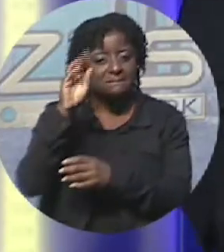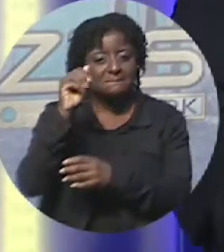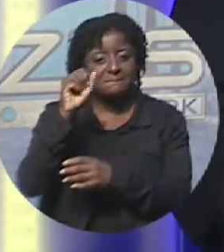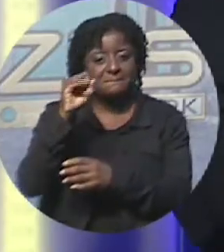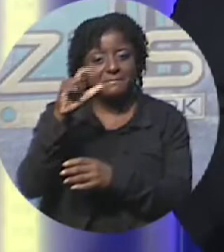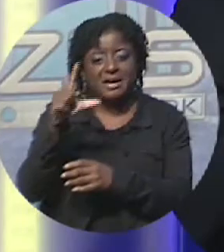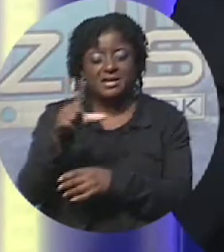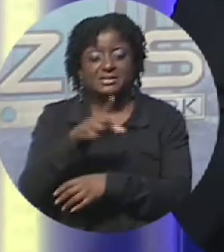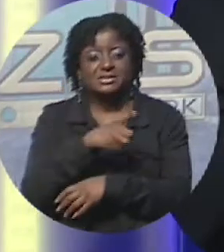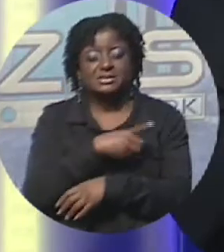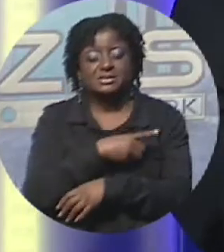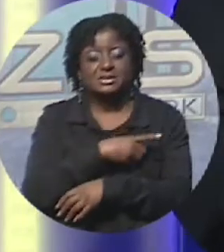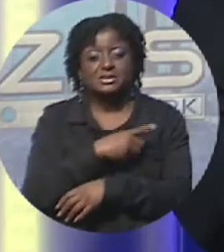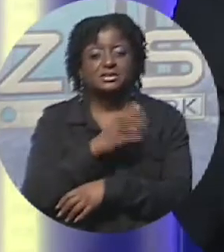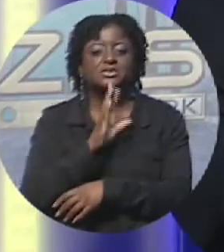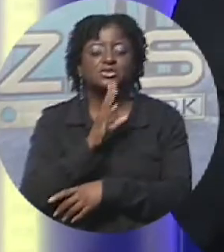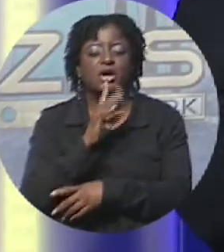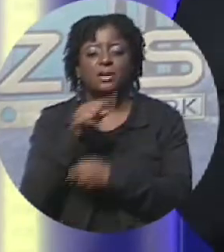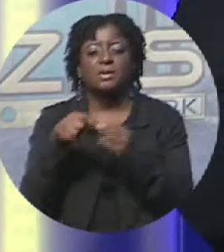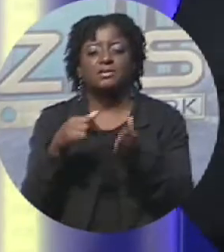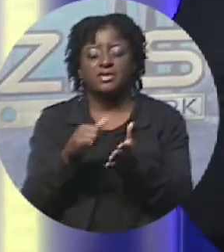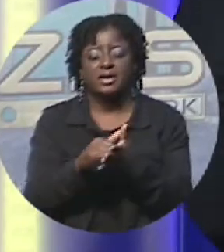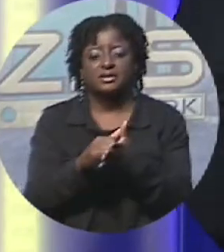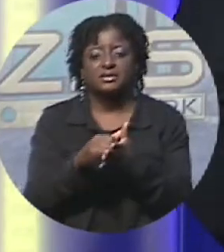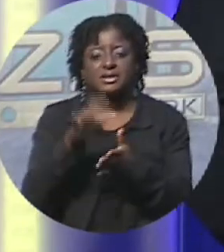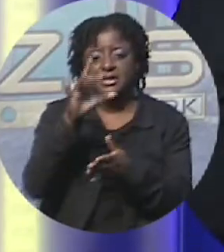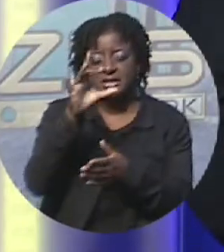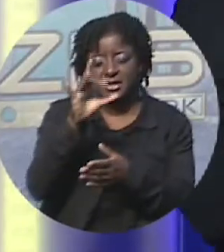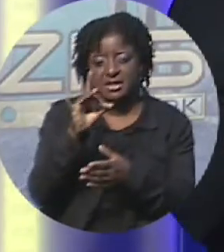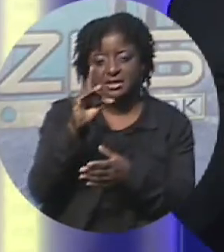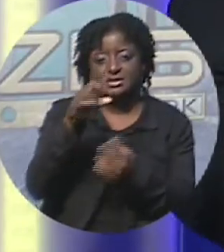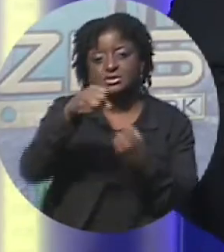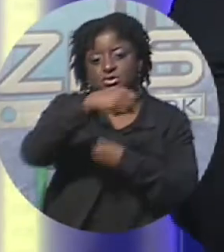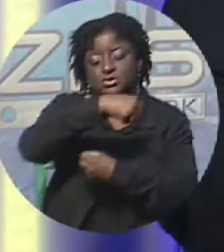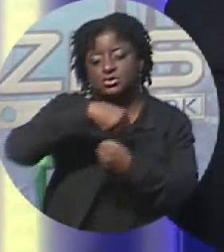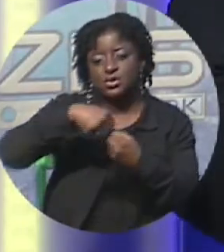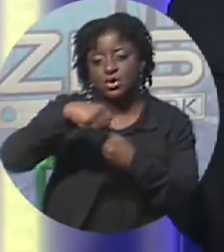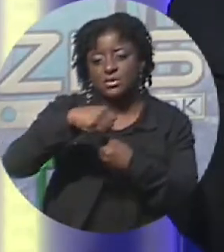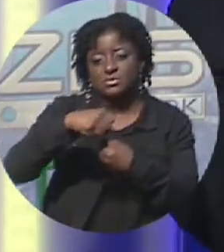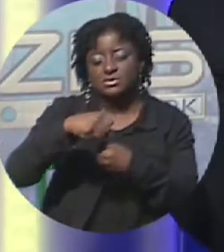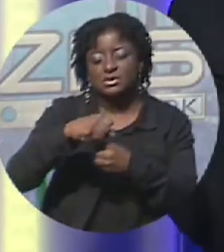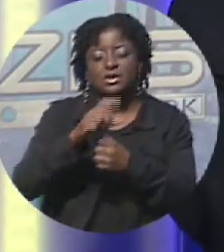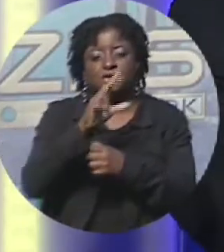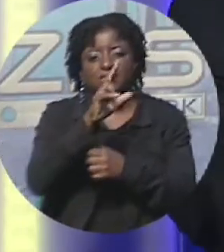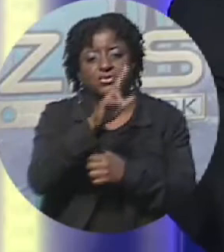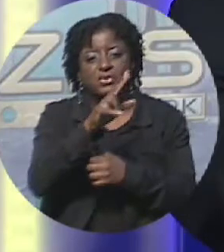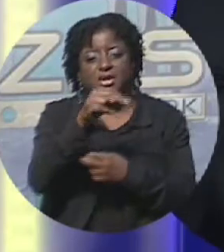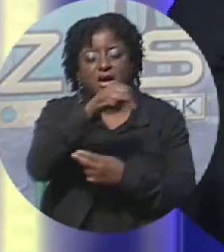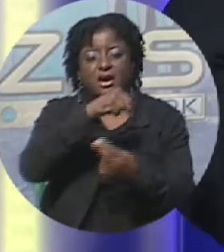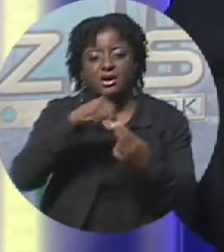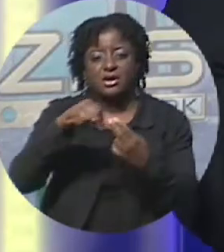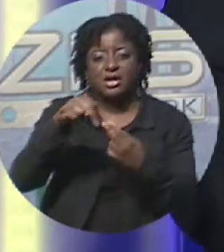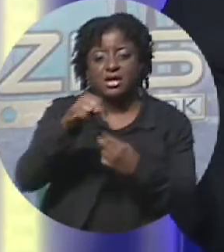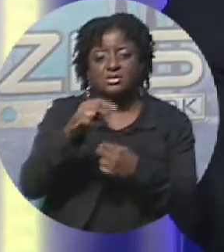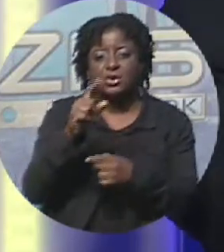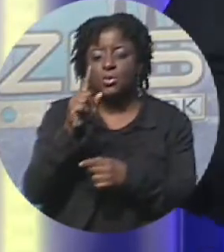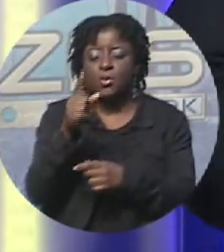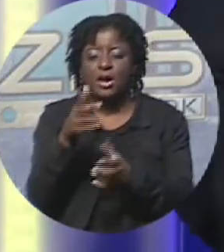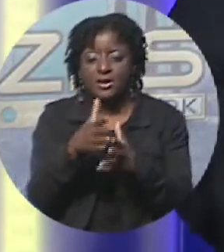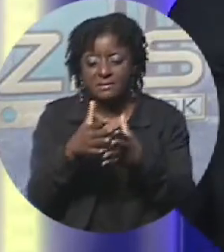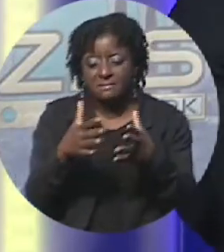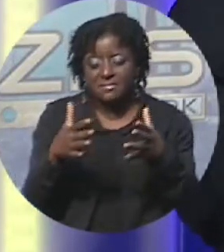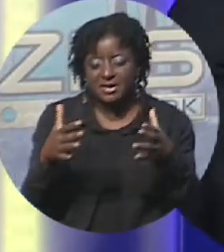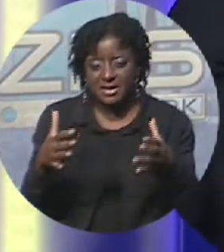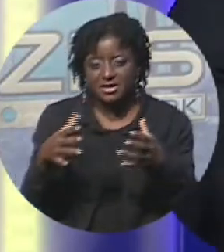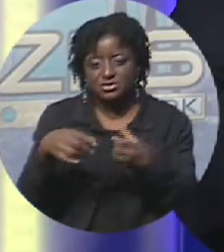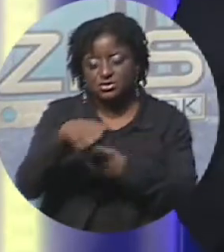about that. 8 storms, 3 hurricanes, 1 major storm. Well, how is that in terms of how